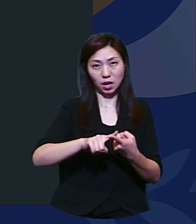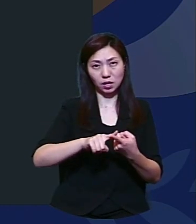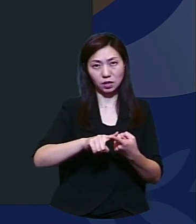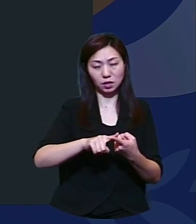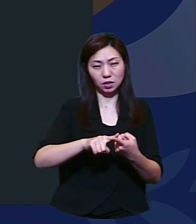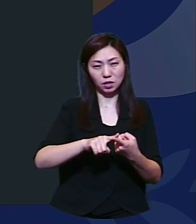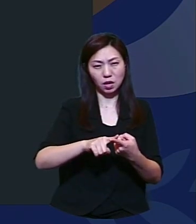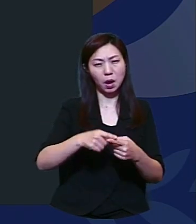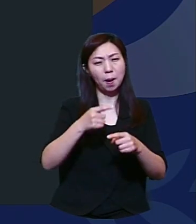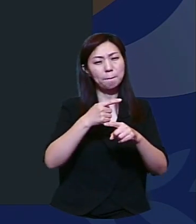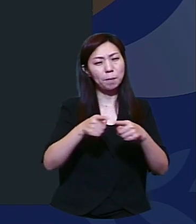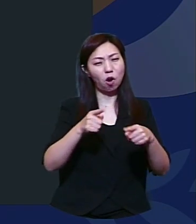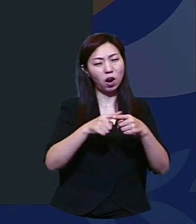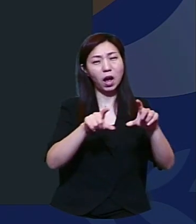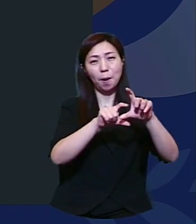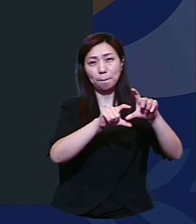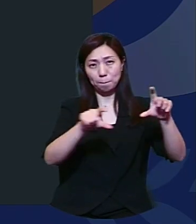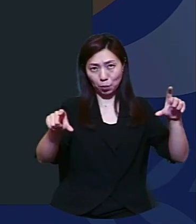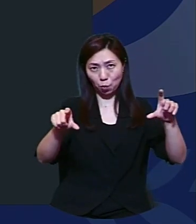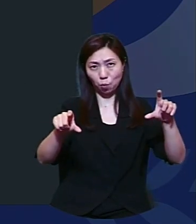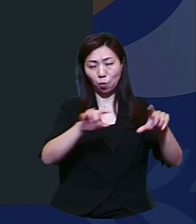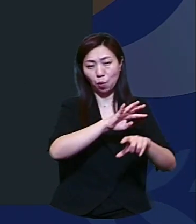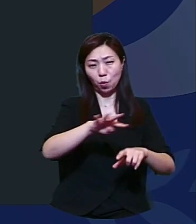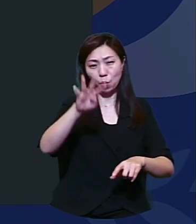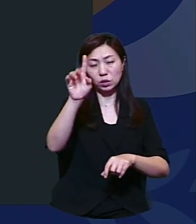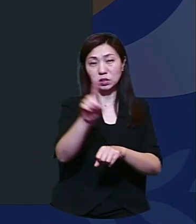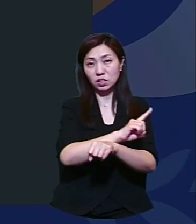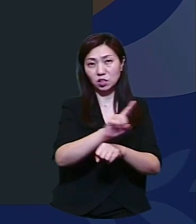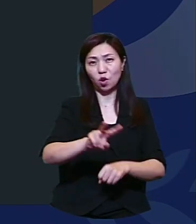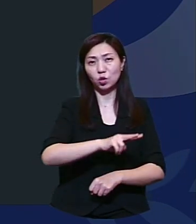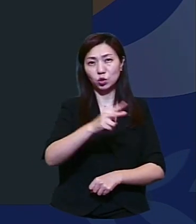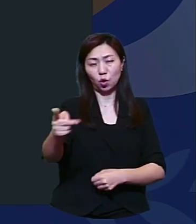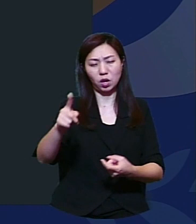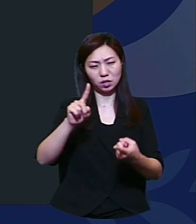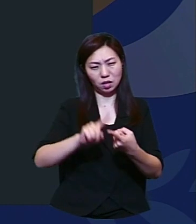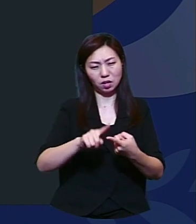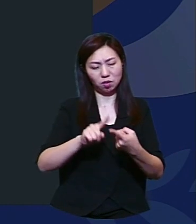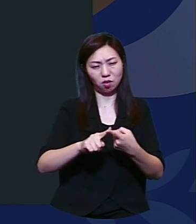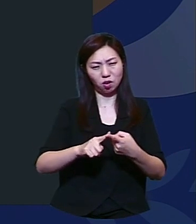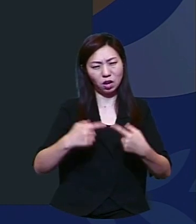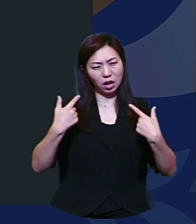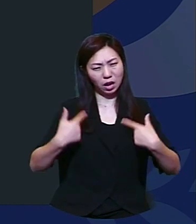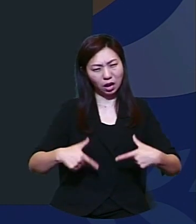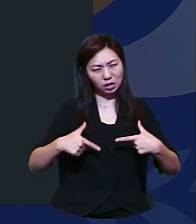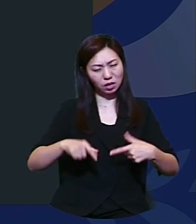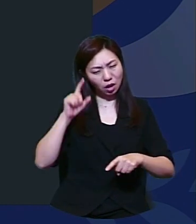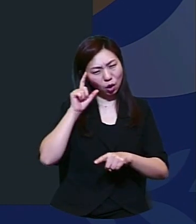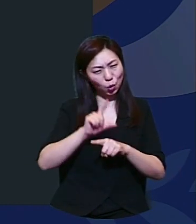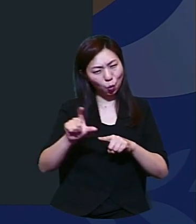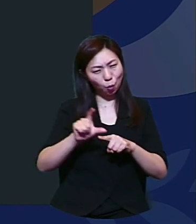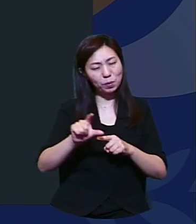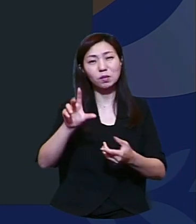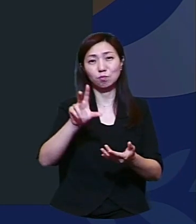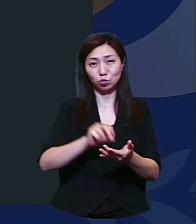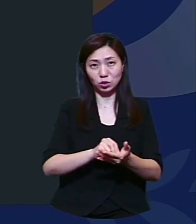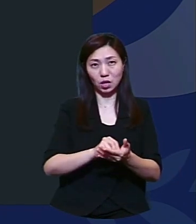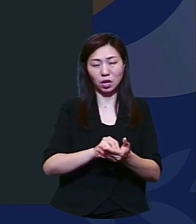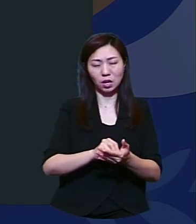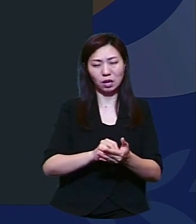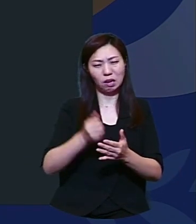always a big challenge and often prone to failure.